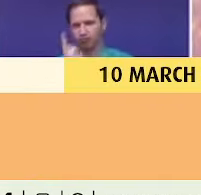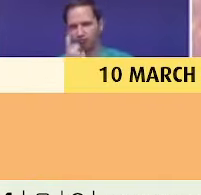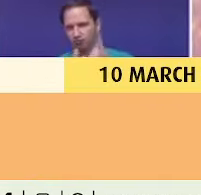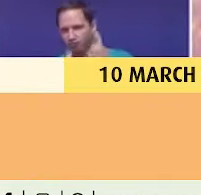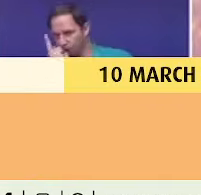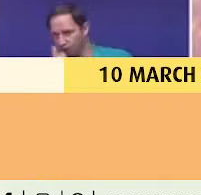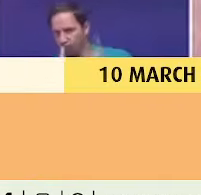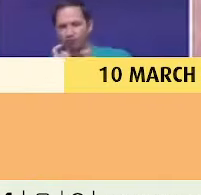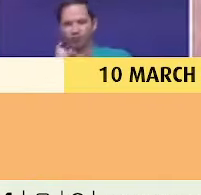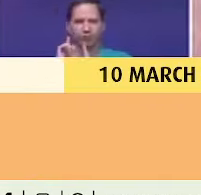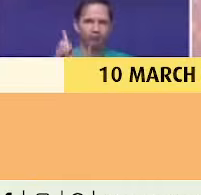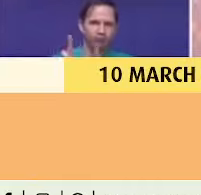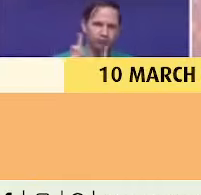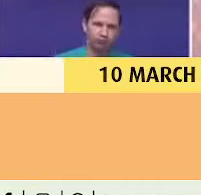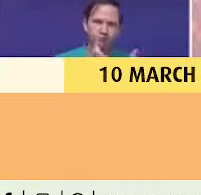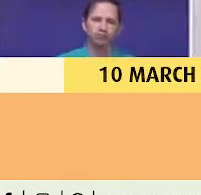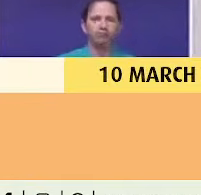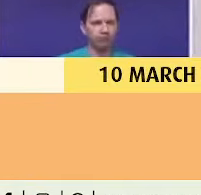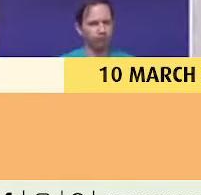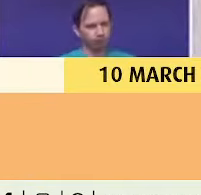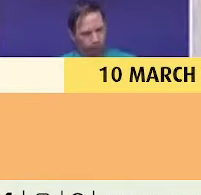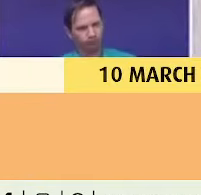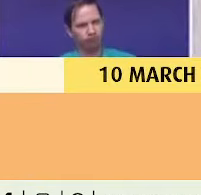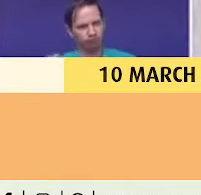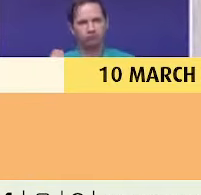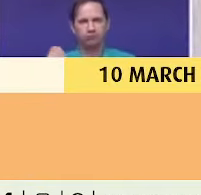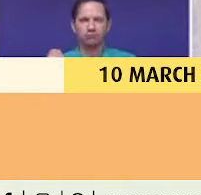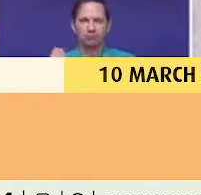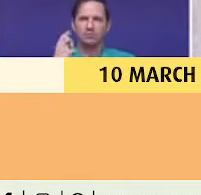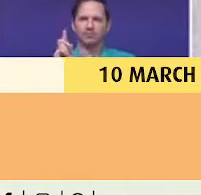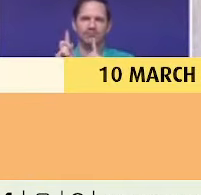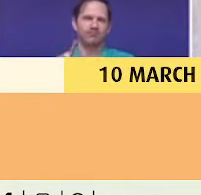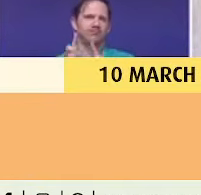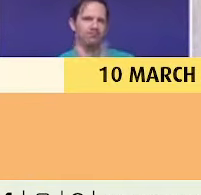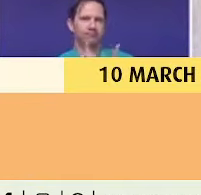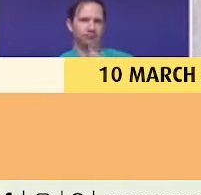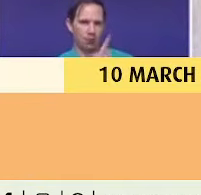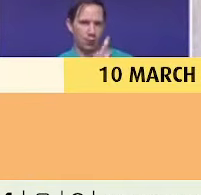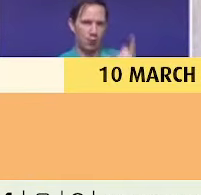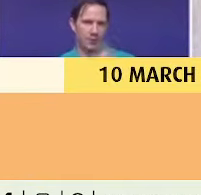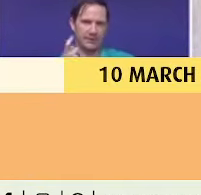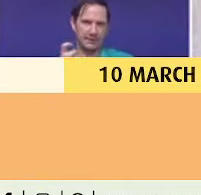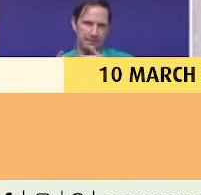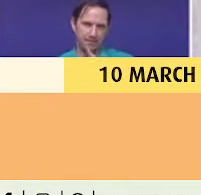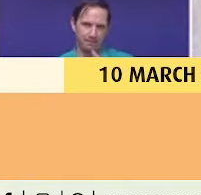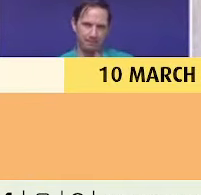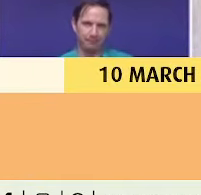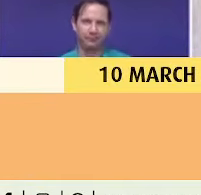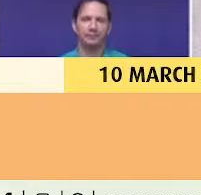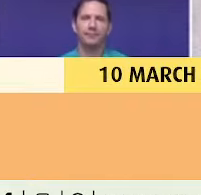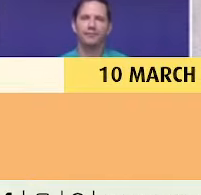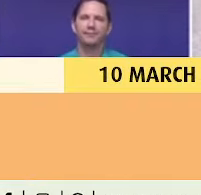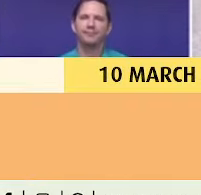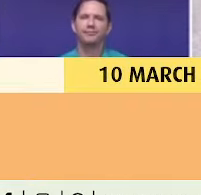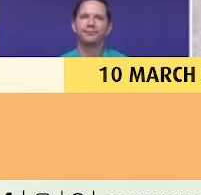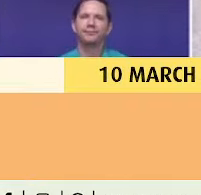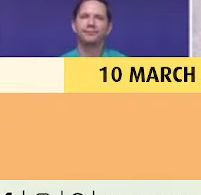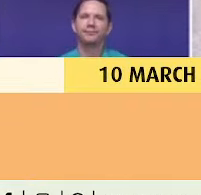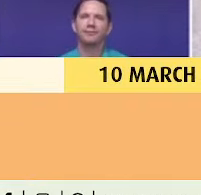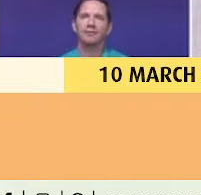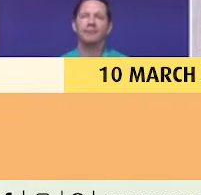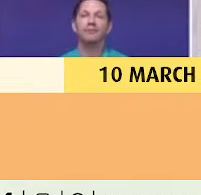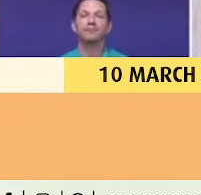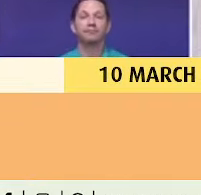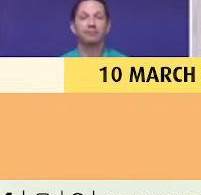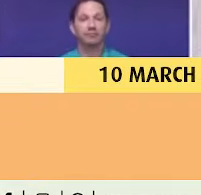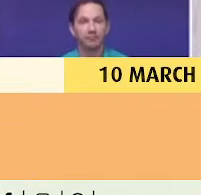your responsibility in terms of responding to the questions as posed by the honorable members. Having